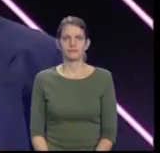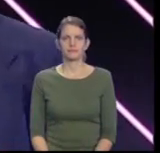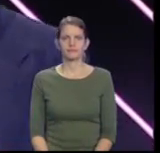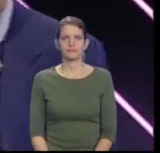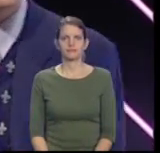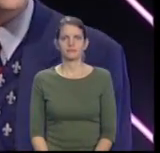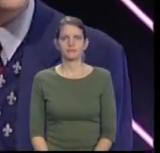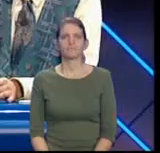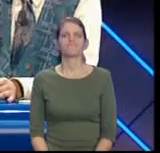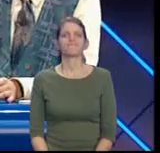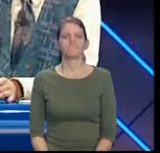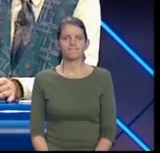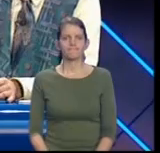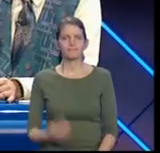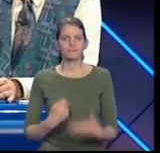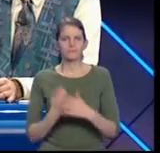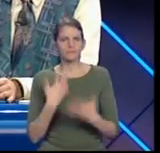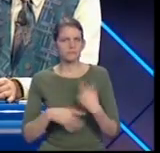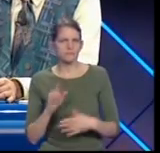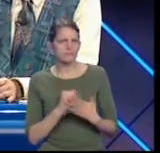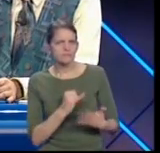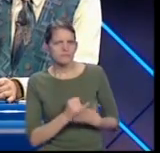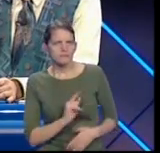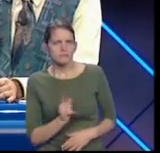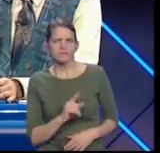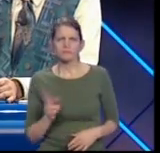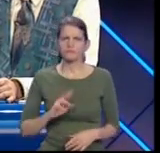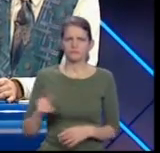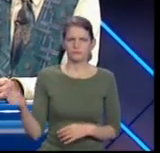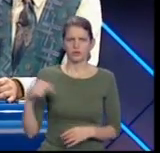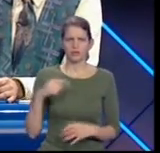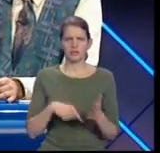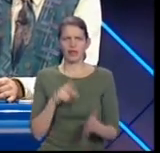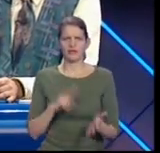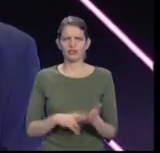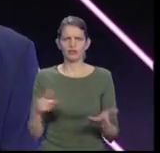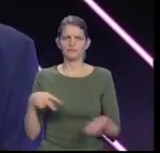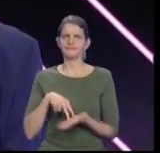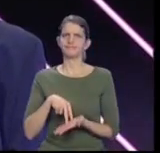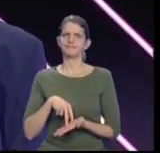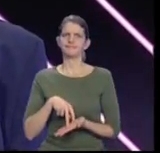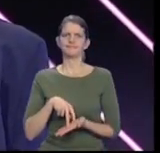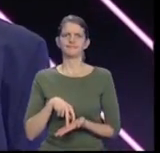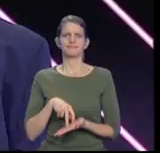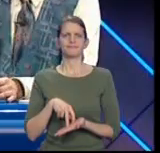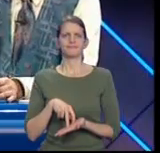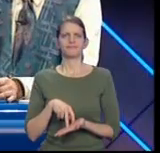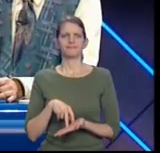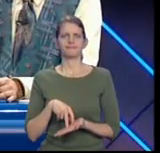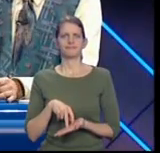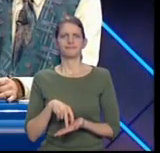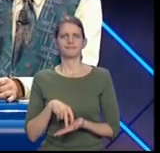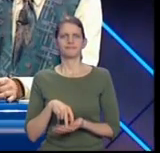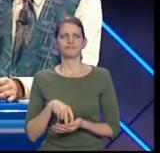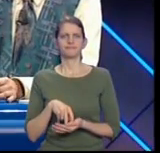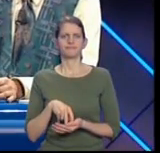Gloria, Gavin, what's happening? What's going wrong? What is it? What's wrong? Nothing. Nothing. You just come to be on telly, have you? Just to stand there. Just to see